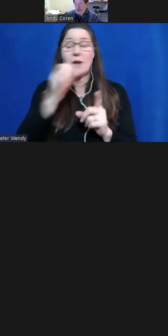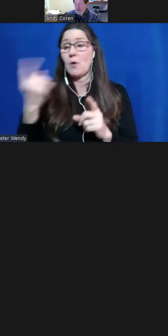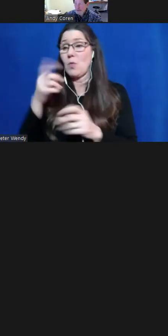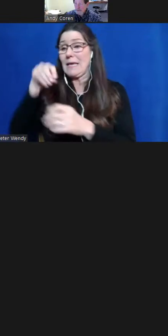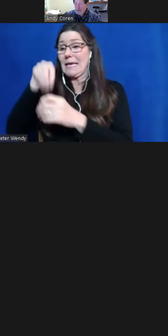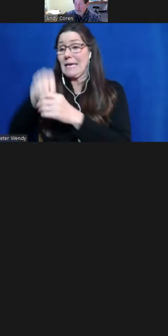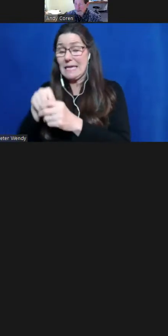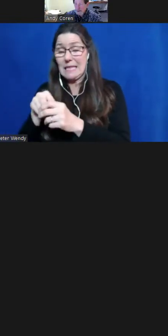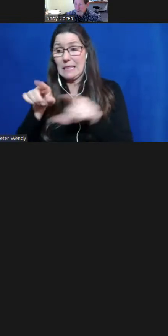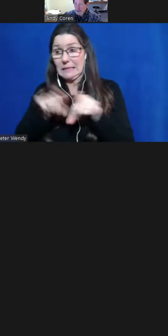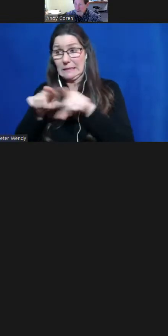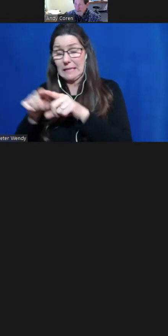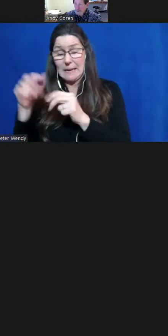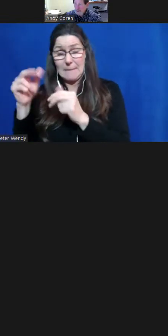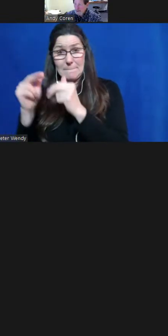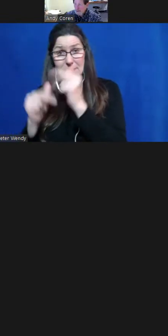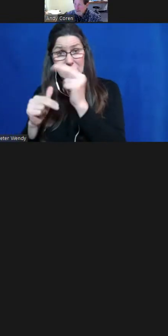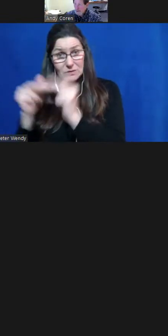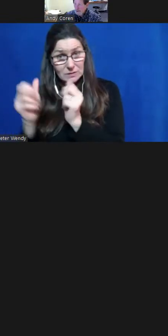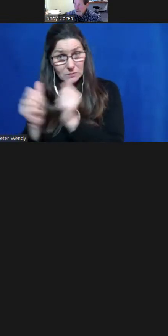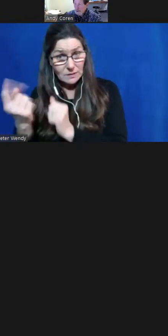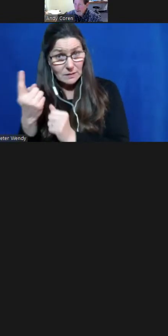so. Right, Yeah. okay,